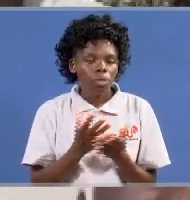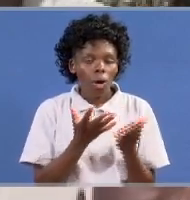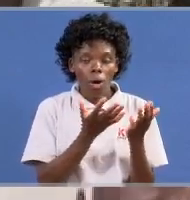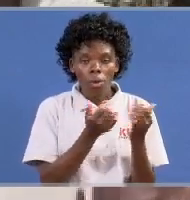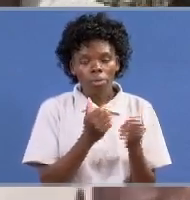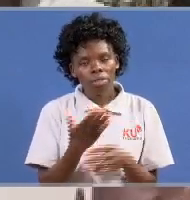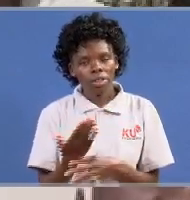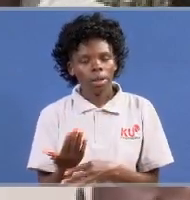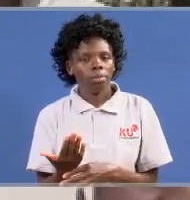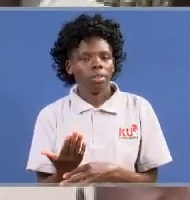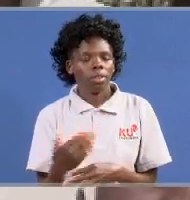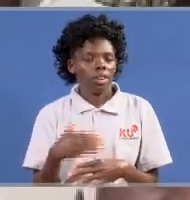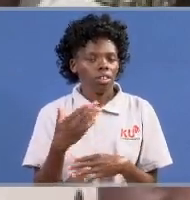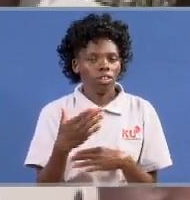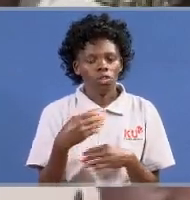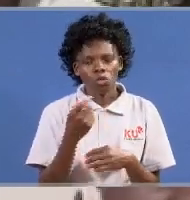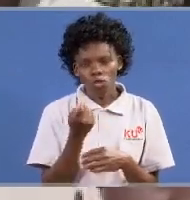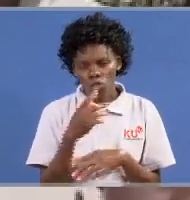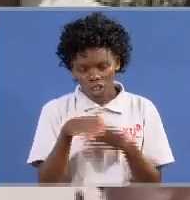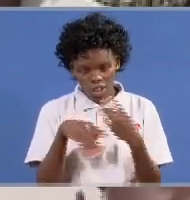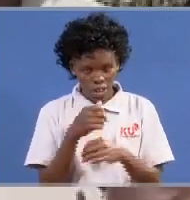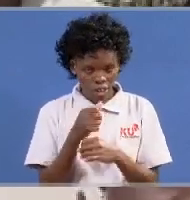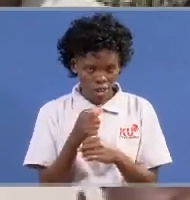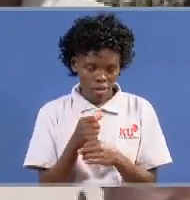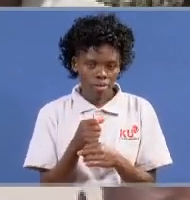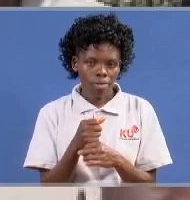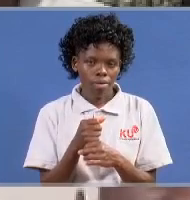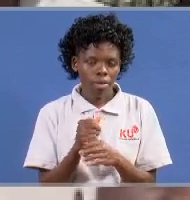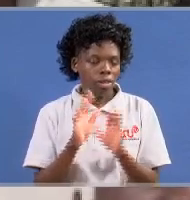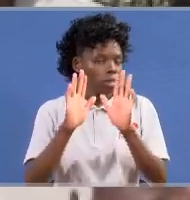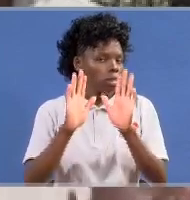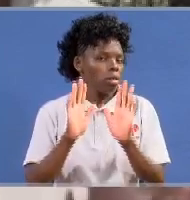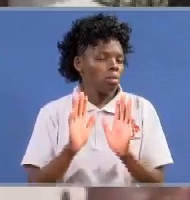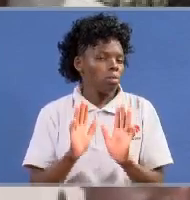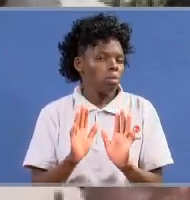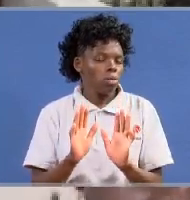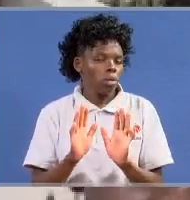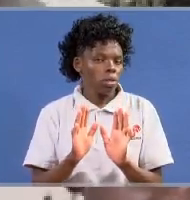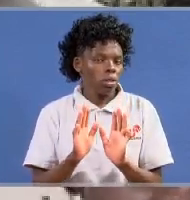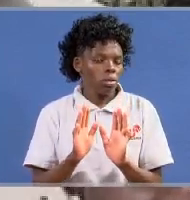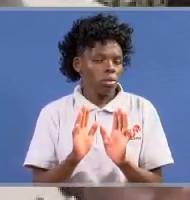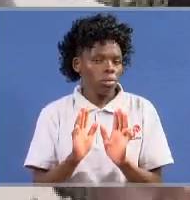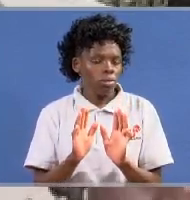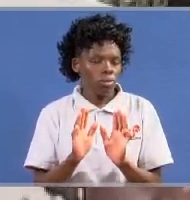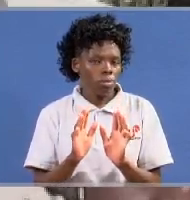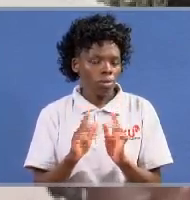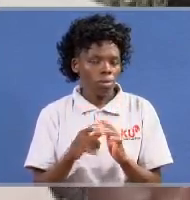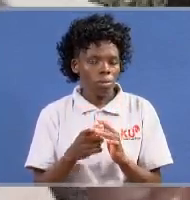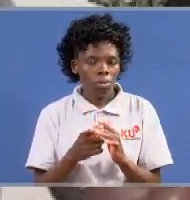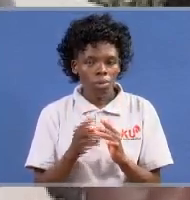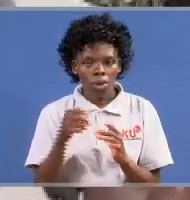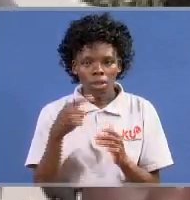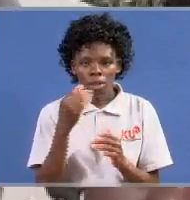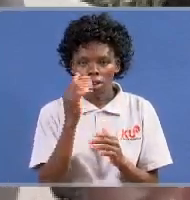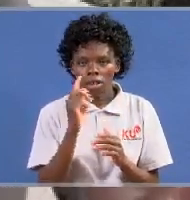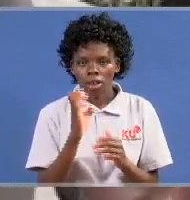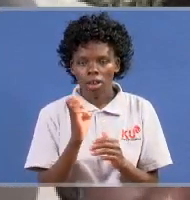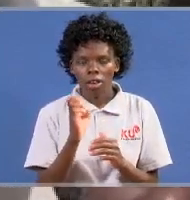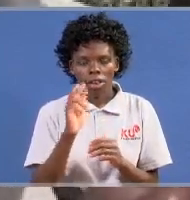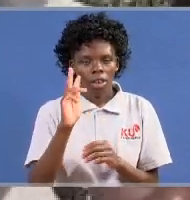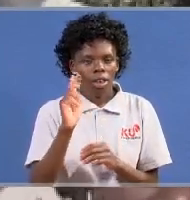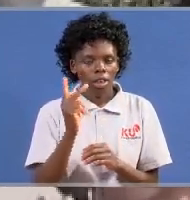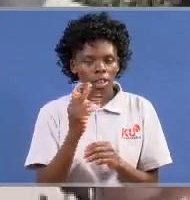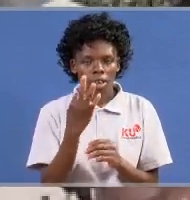this is something that over the next few years we can scale up. It's important for us in the European Union. We're a key partner to Kenya for agriculture, with